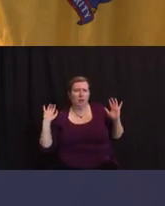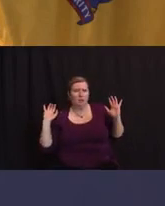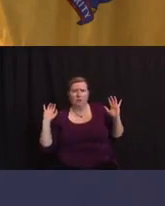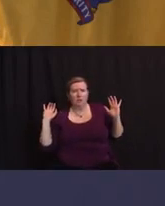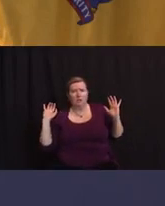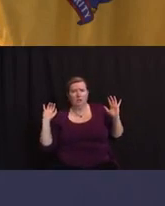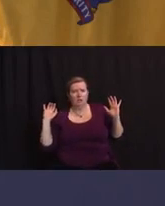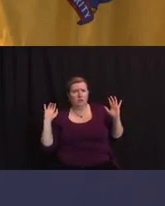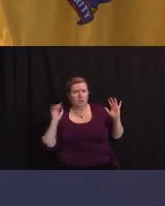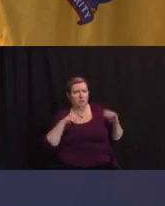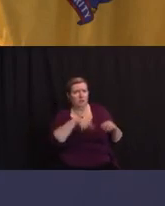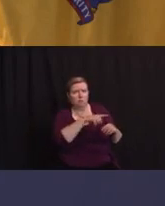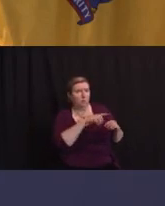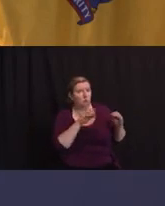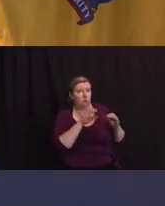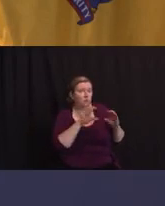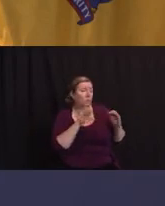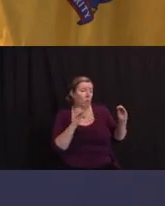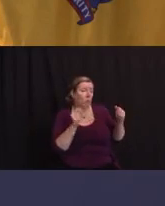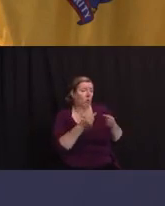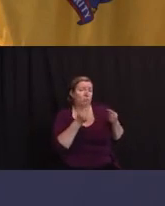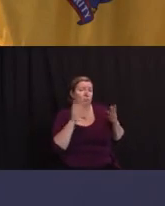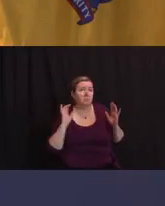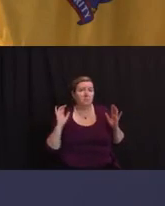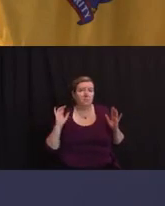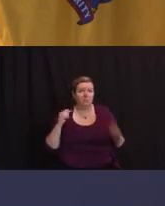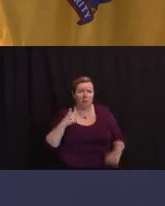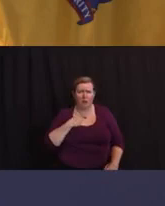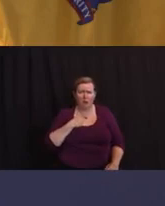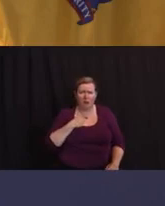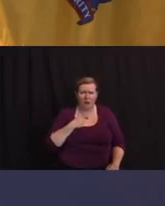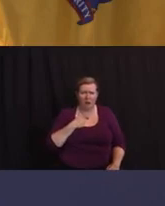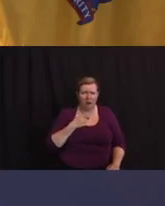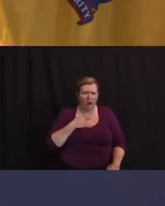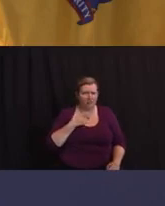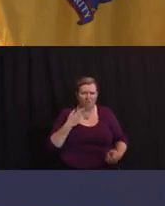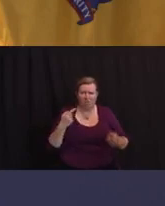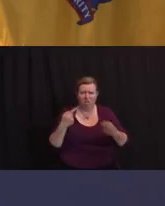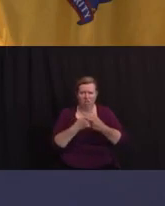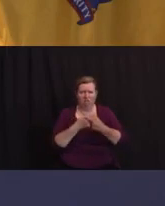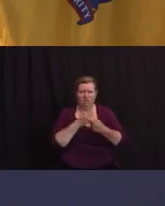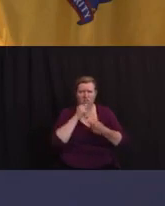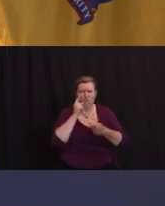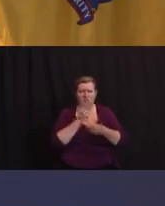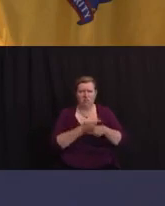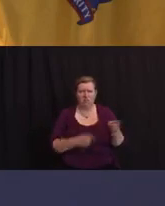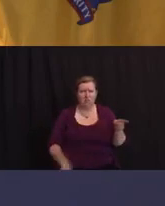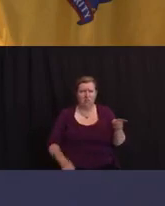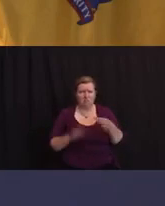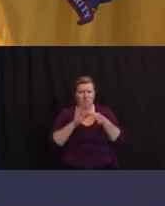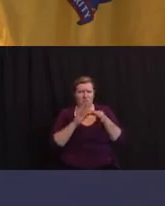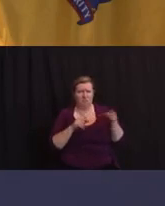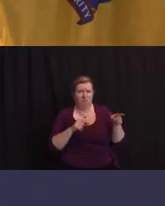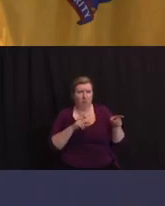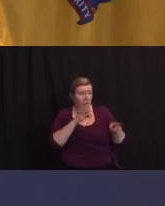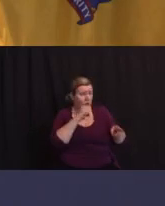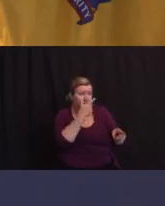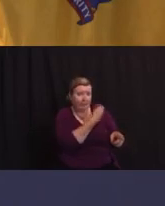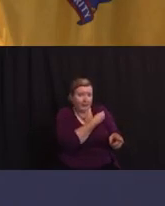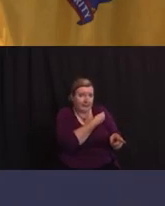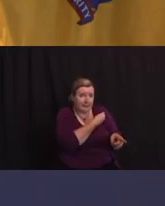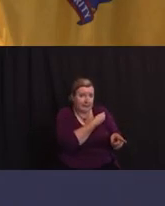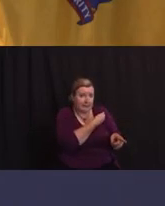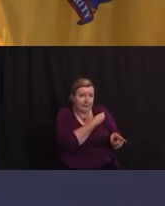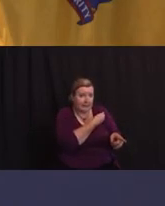last part, I would just say with respect, is not true. You can, by not being vaccinated, you are choosing to put not just your own health at